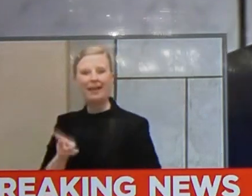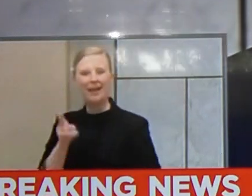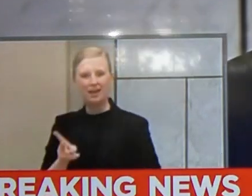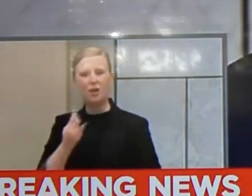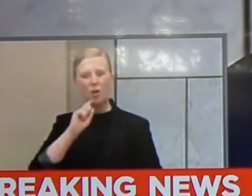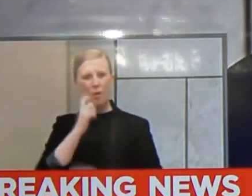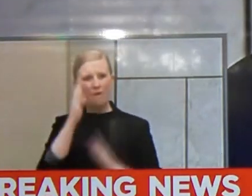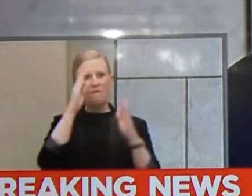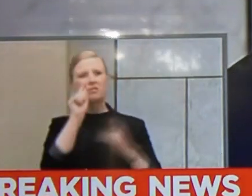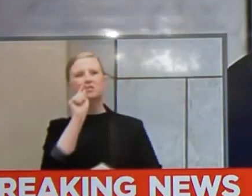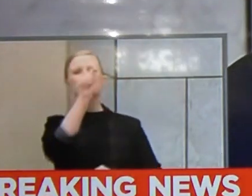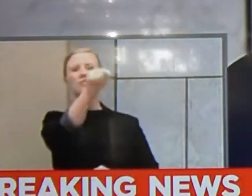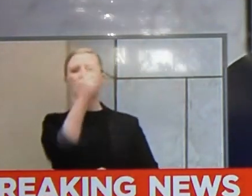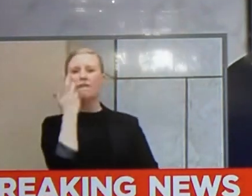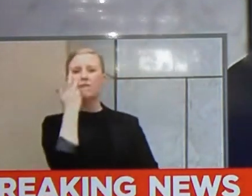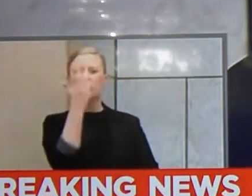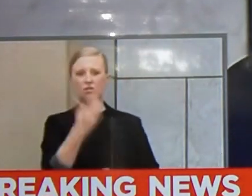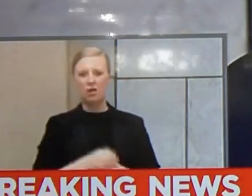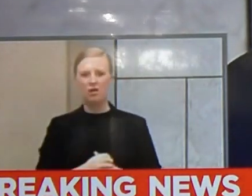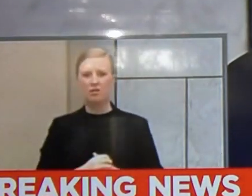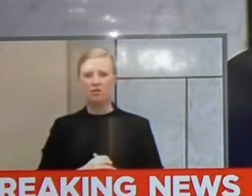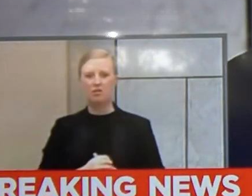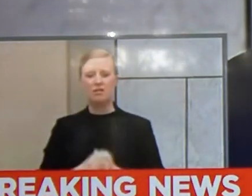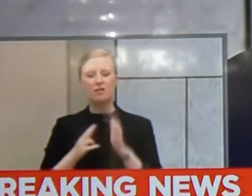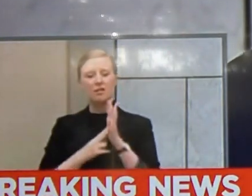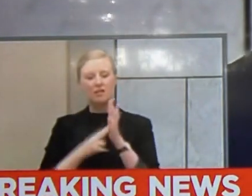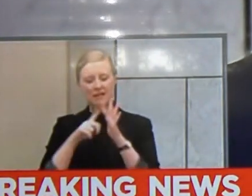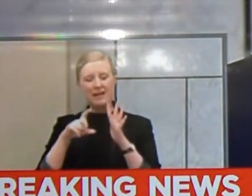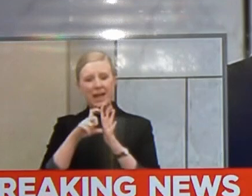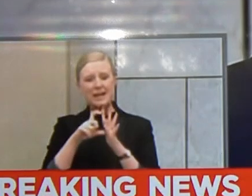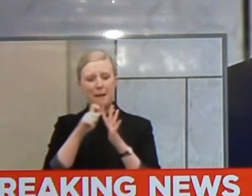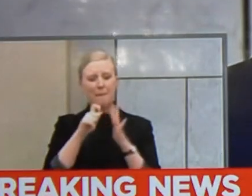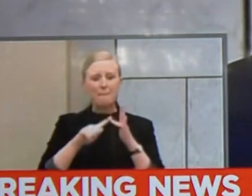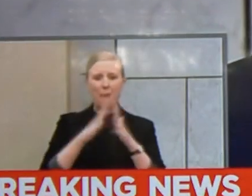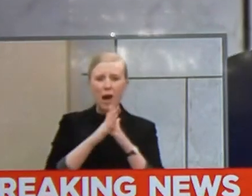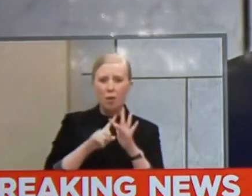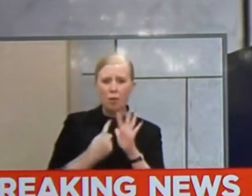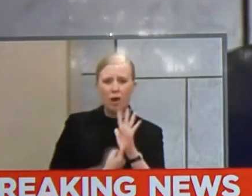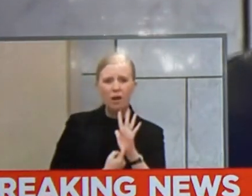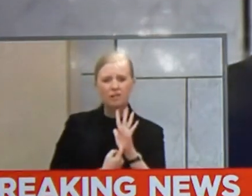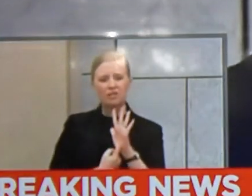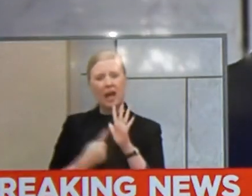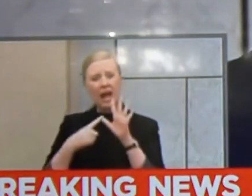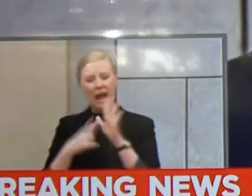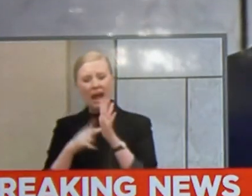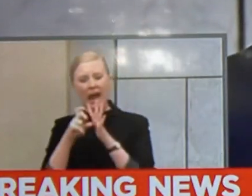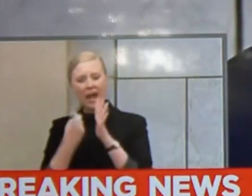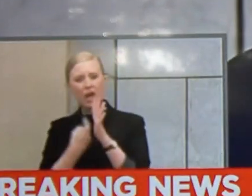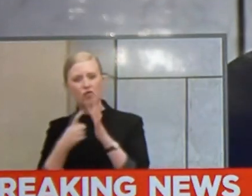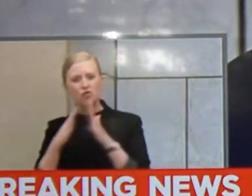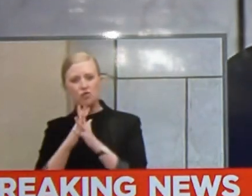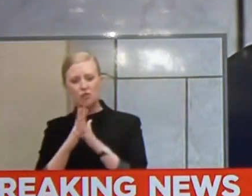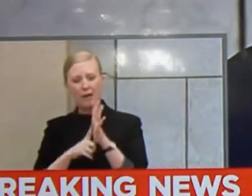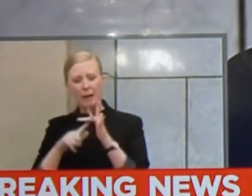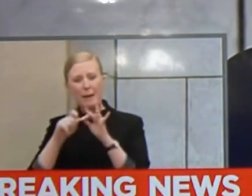There's important work being done as part of that body's work, particularly by people like Andrew Liveris and others who are thinking about the next phase and what we'll have